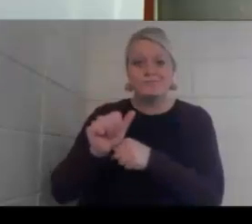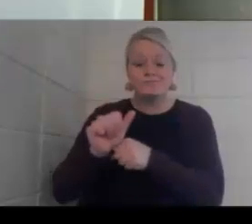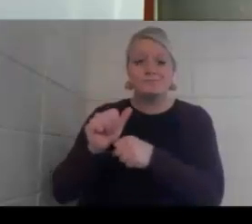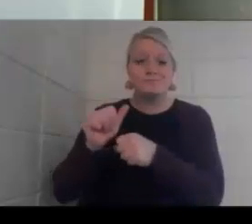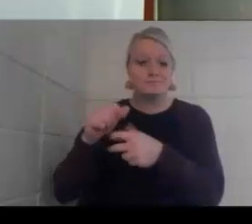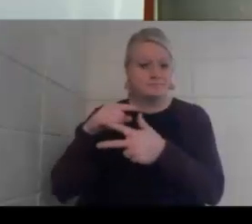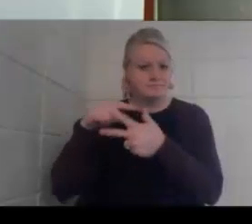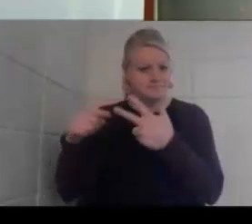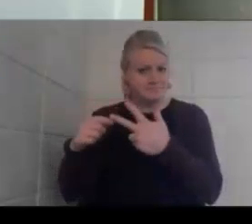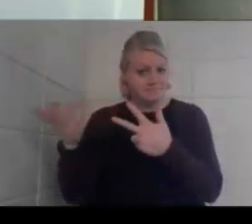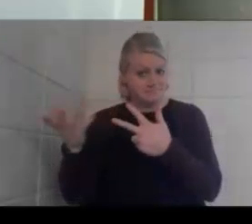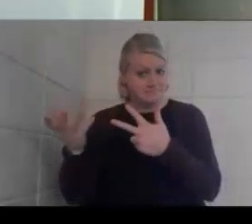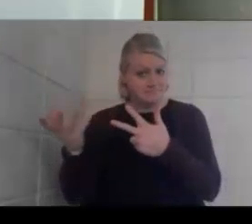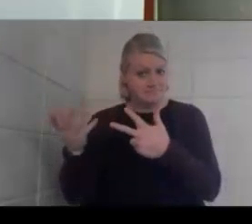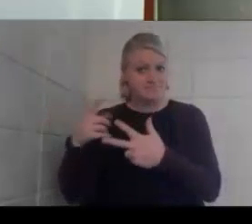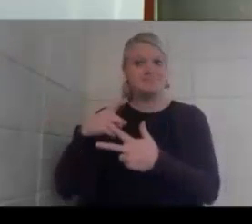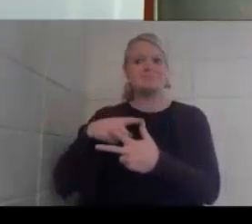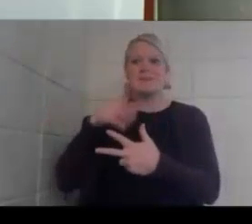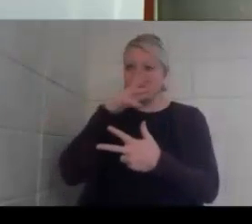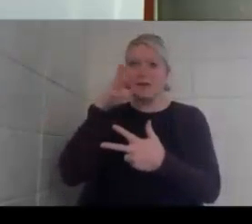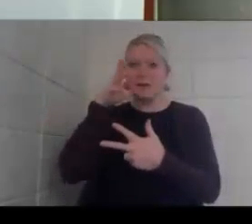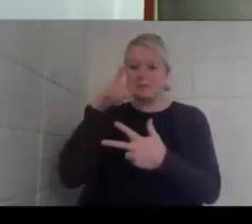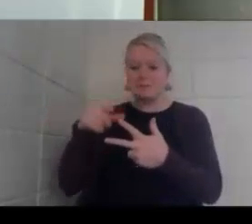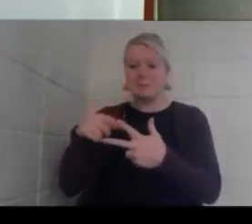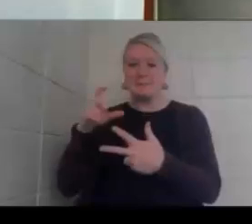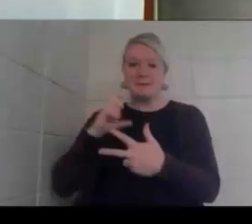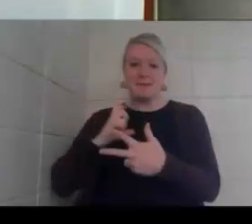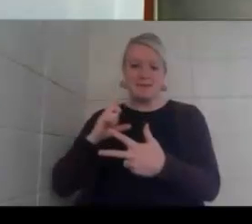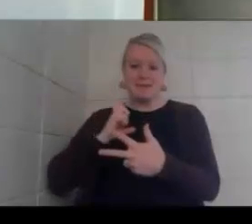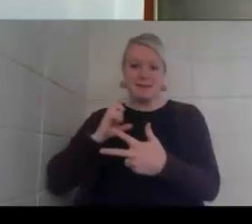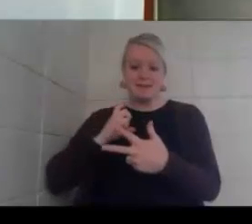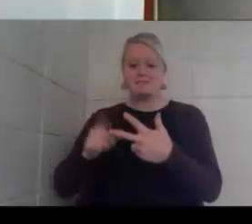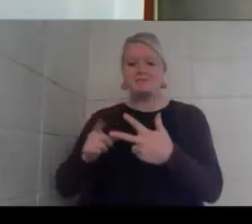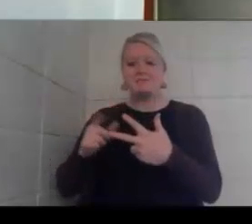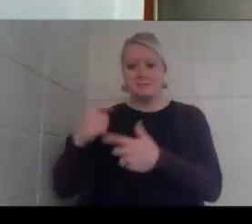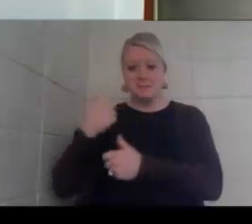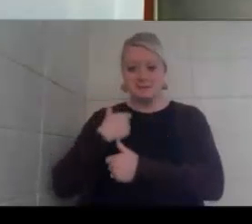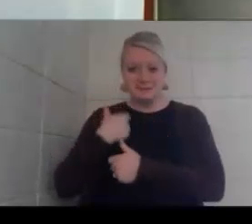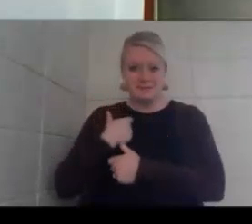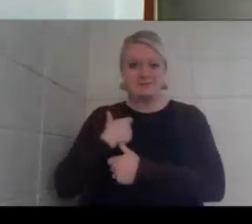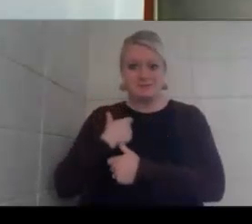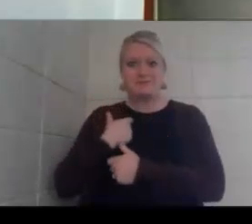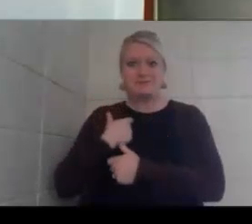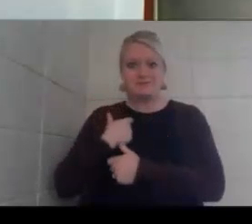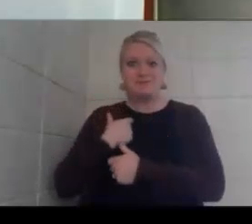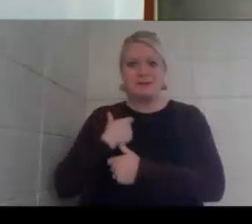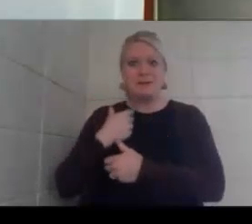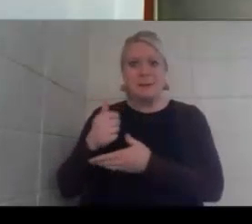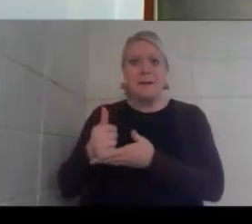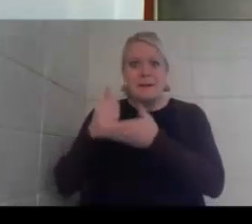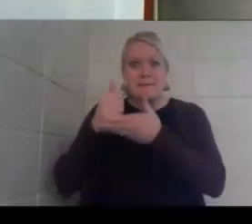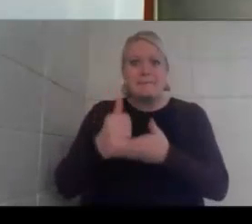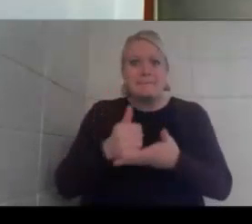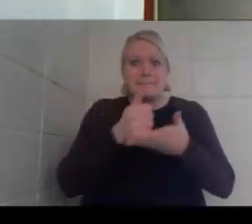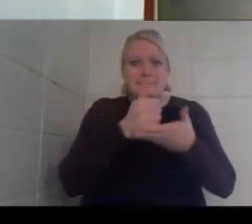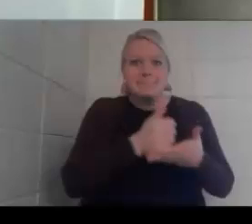These dogs do lots of work. Remember what 3 kinds of work they do? They can help on the farm,